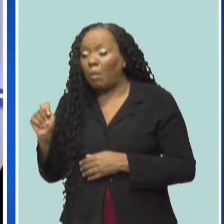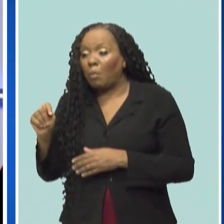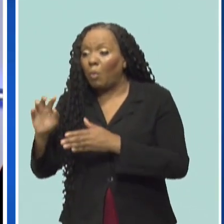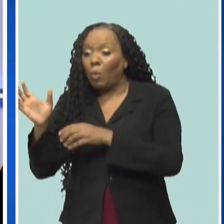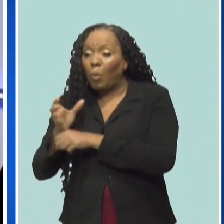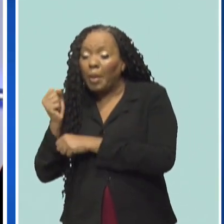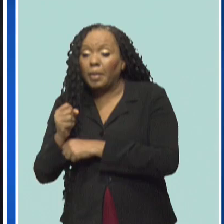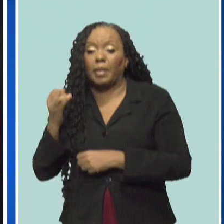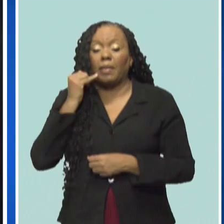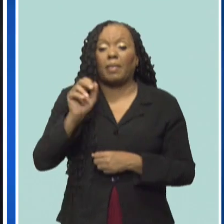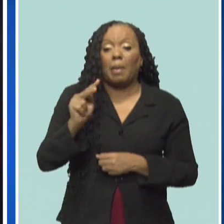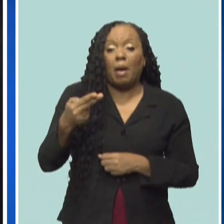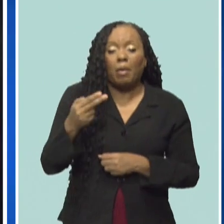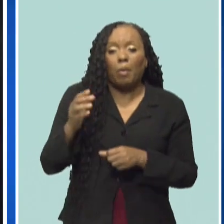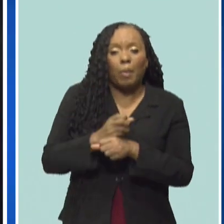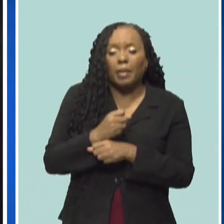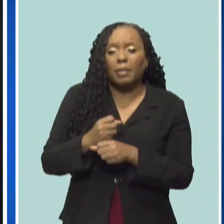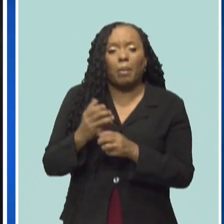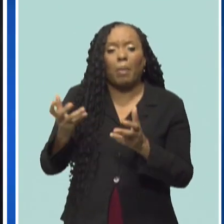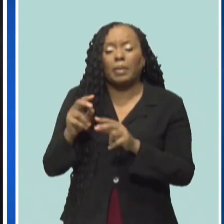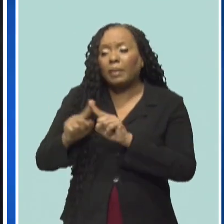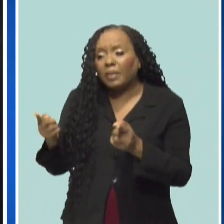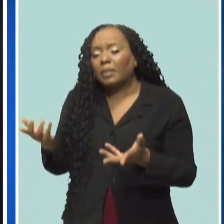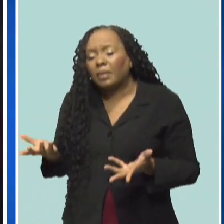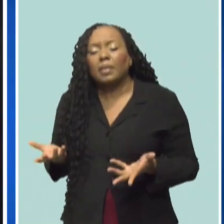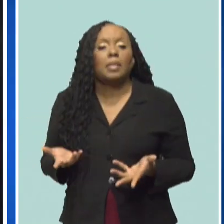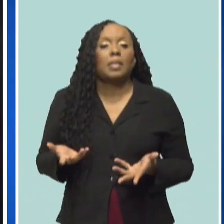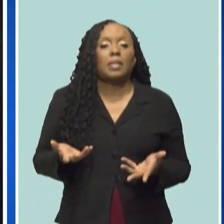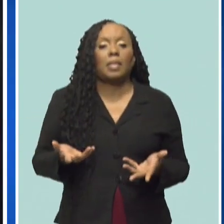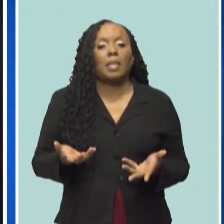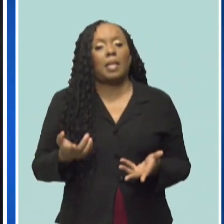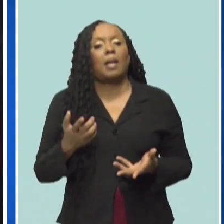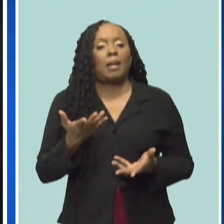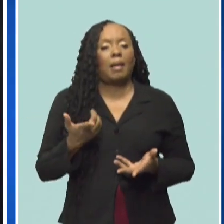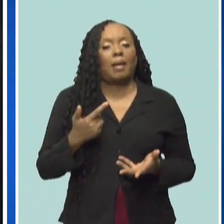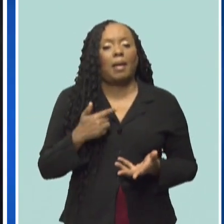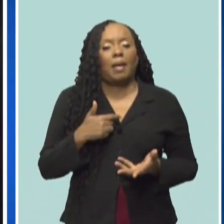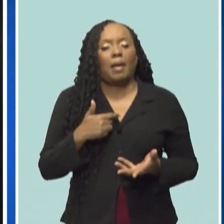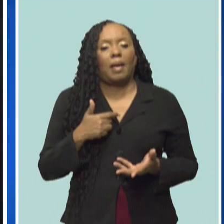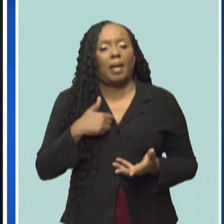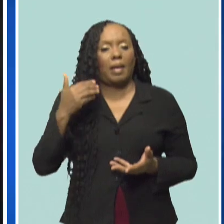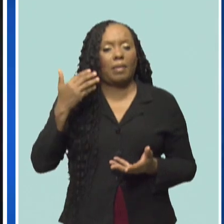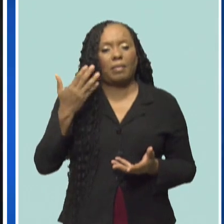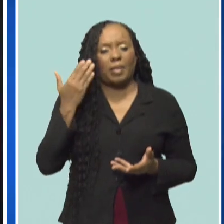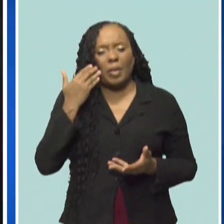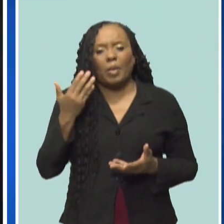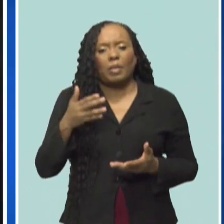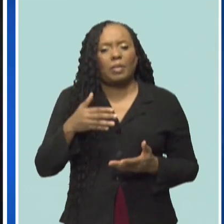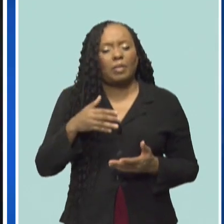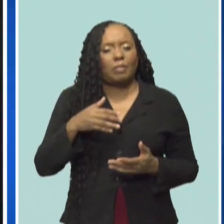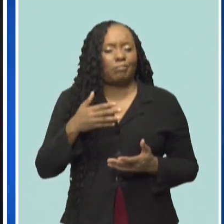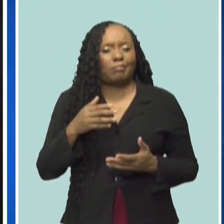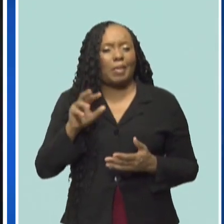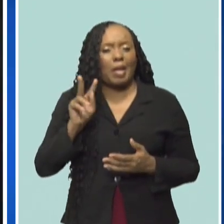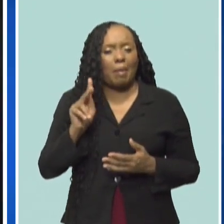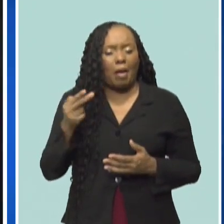Trump victory? Well, I mean, Kamala Harris is more of the same. I mean, I think that we're happy that she has a Jamaican parent and a woman of color. I think